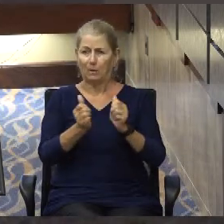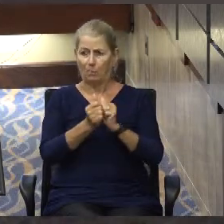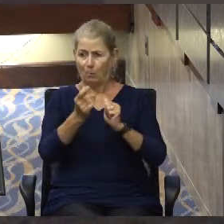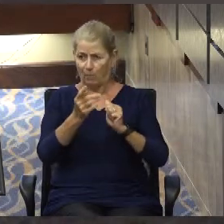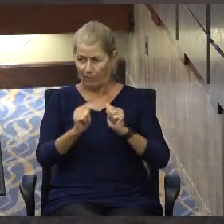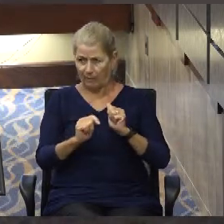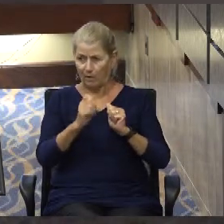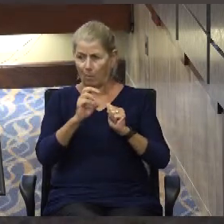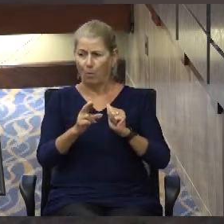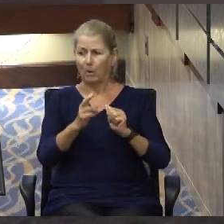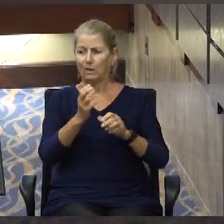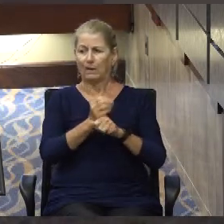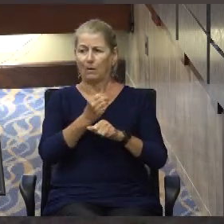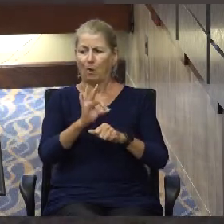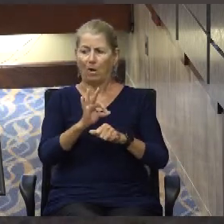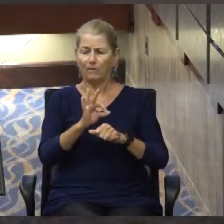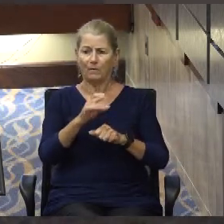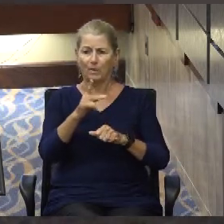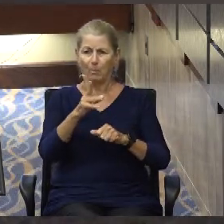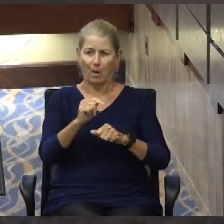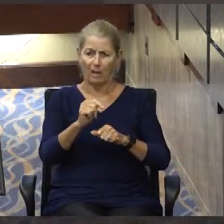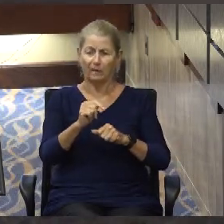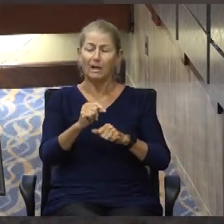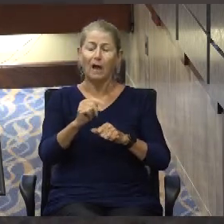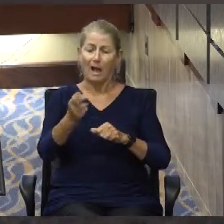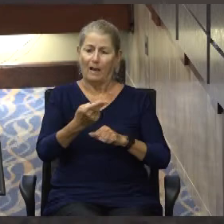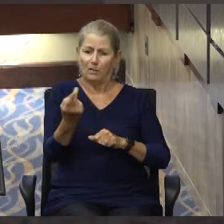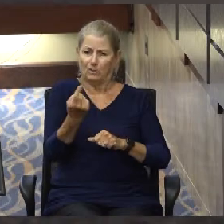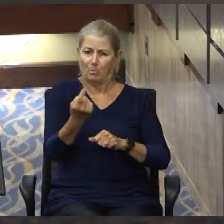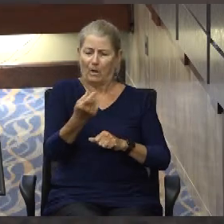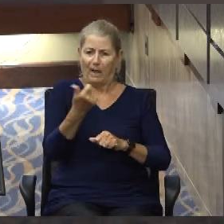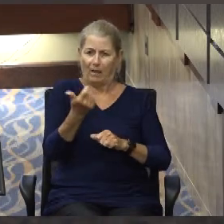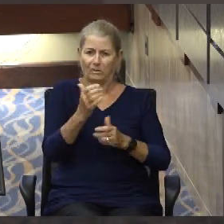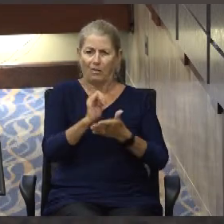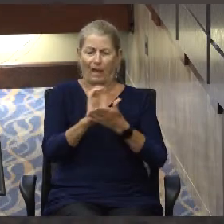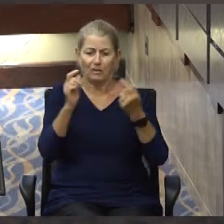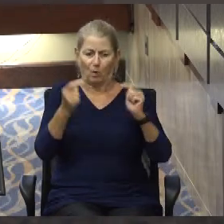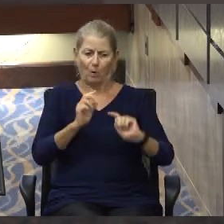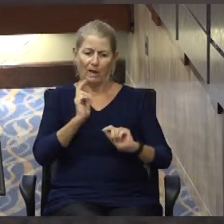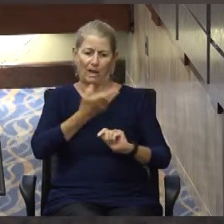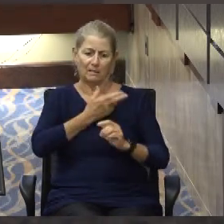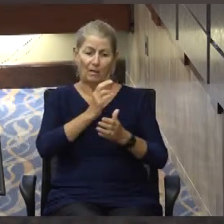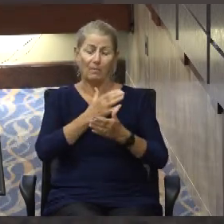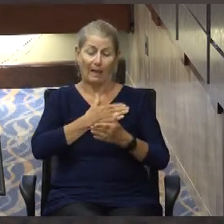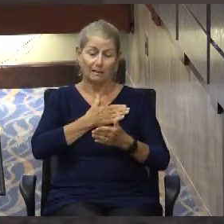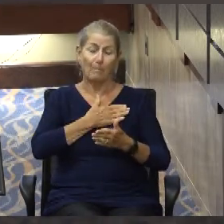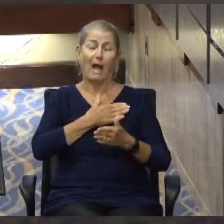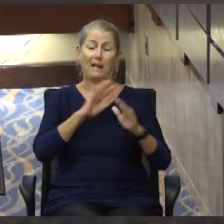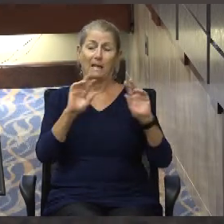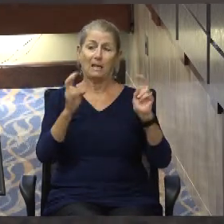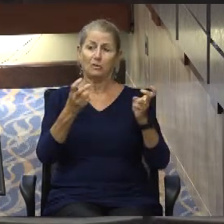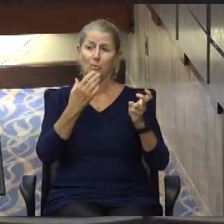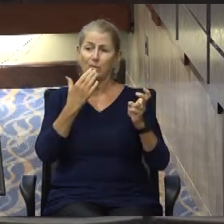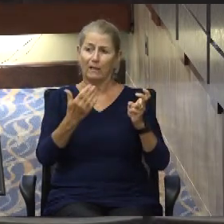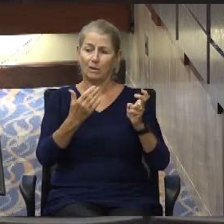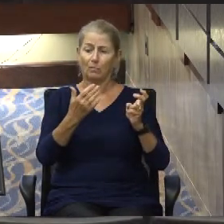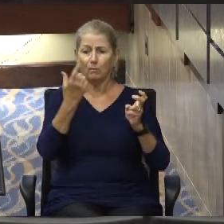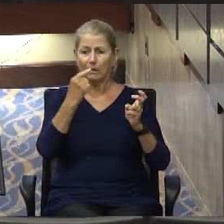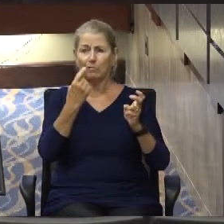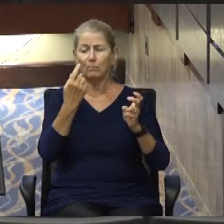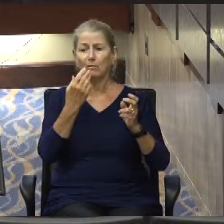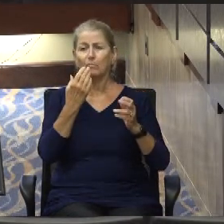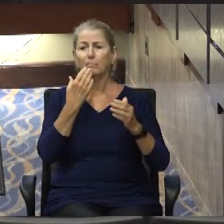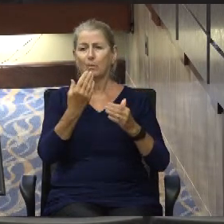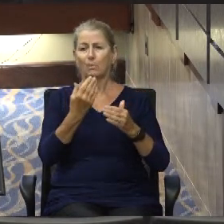there. But it's hurting us, and that's my issue. Thank you. But thank you for this.